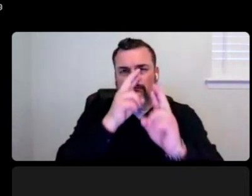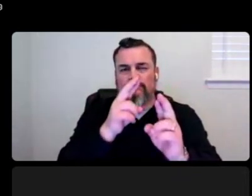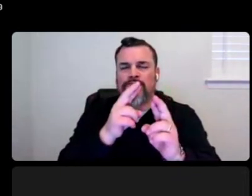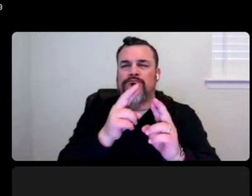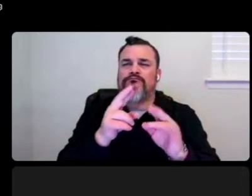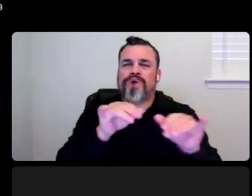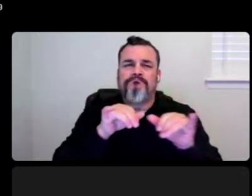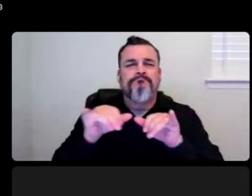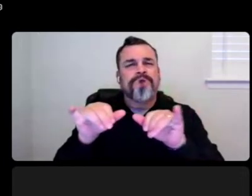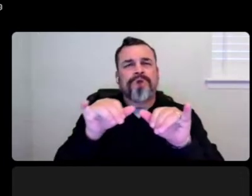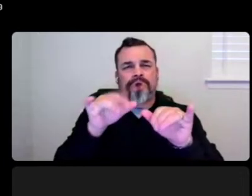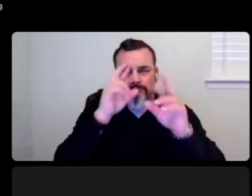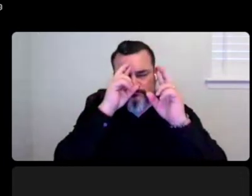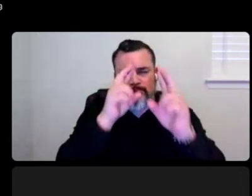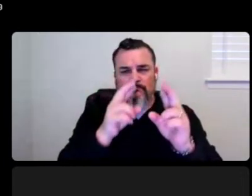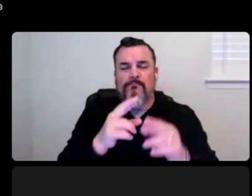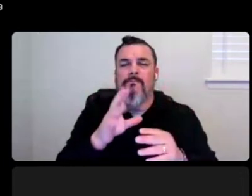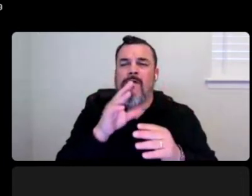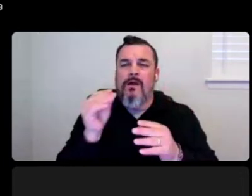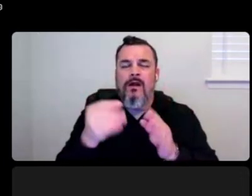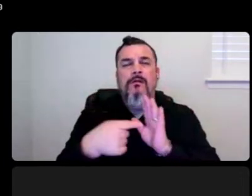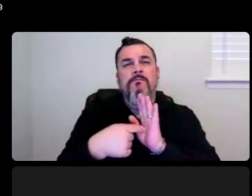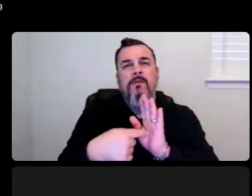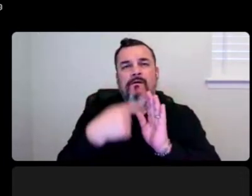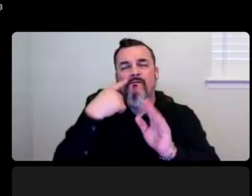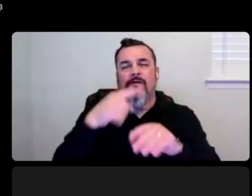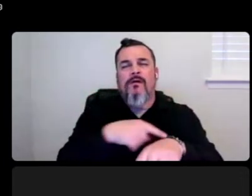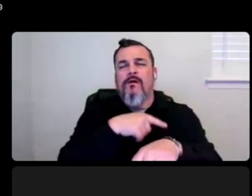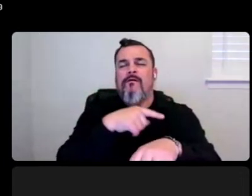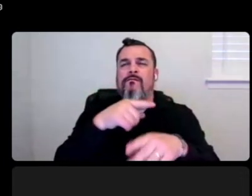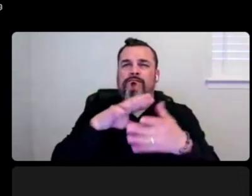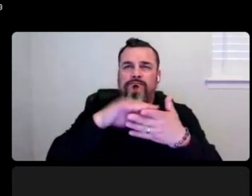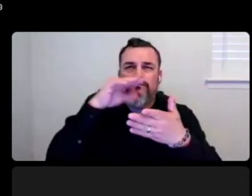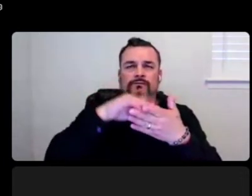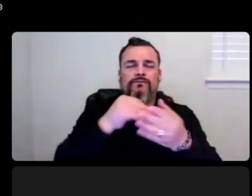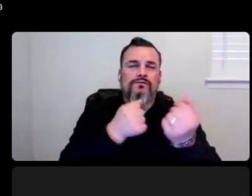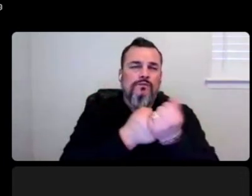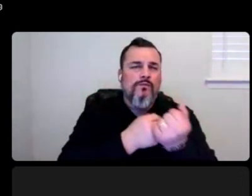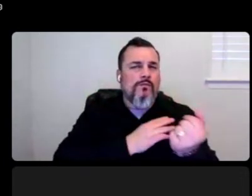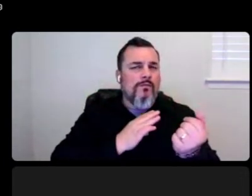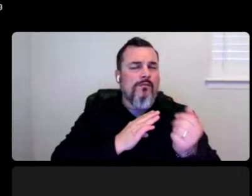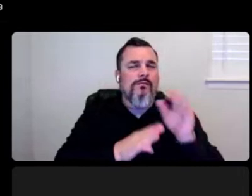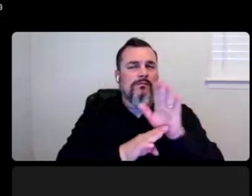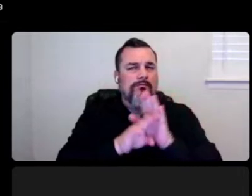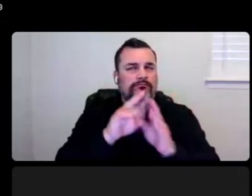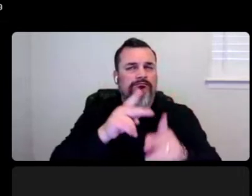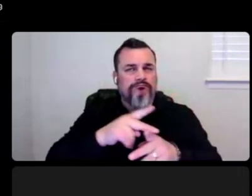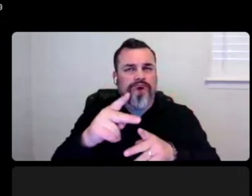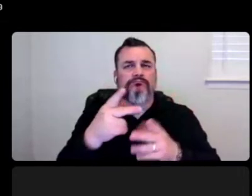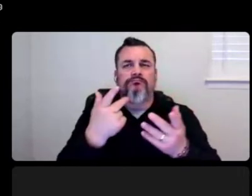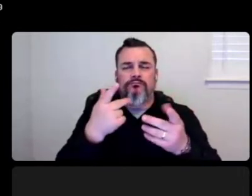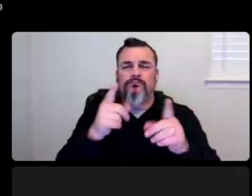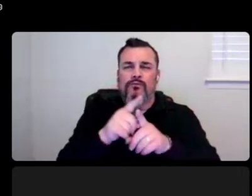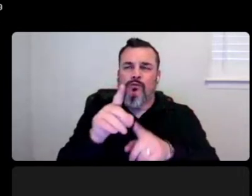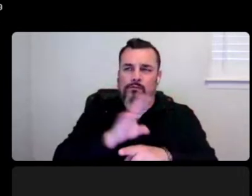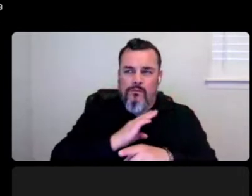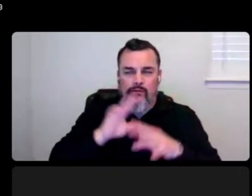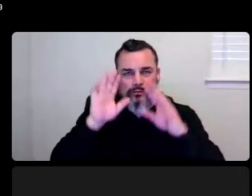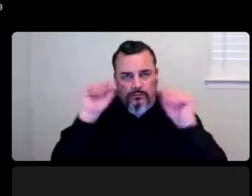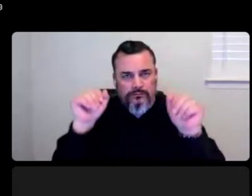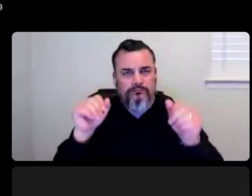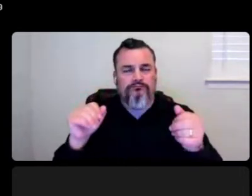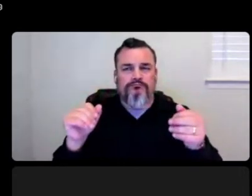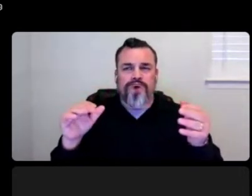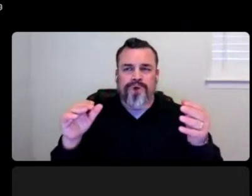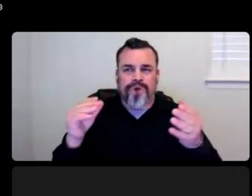civility. And serve as a model for lifelong learning. Support the board's professional development as you did with your board presidents and putting together